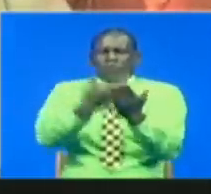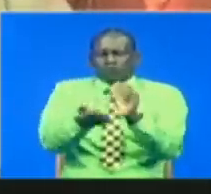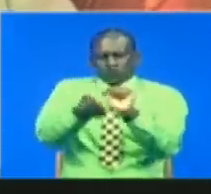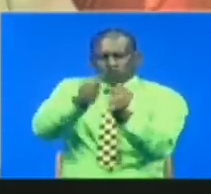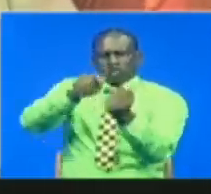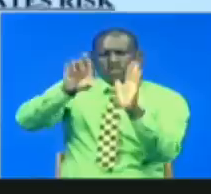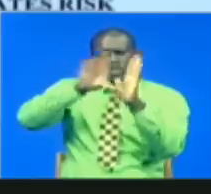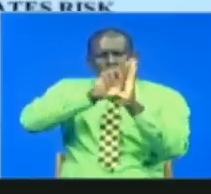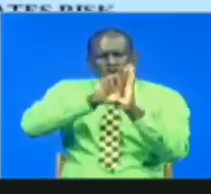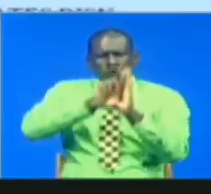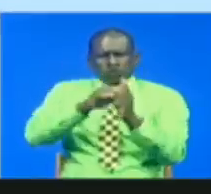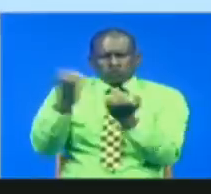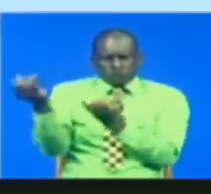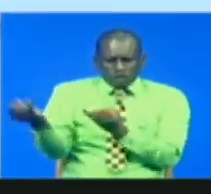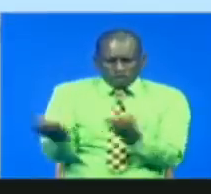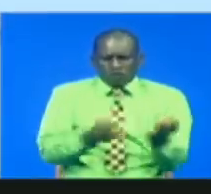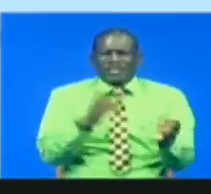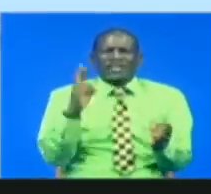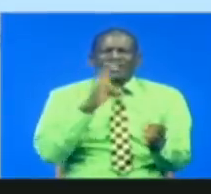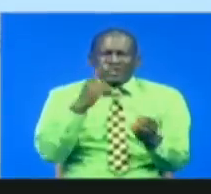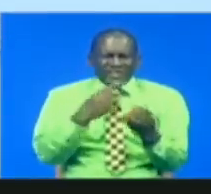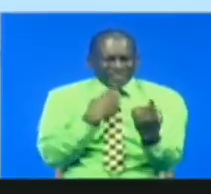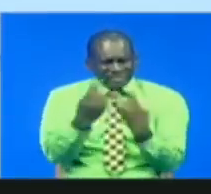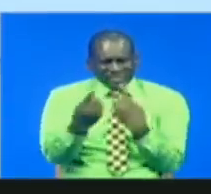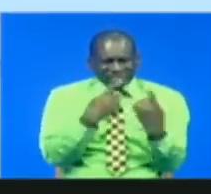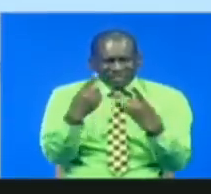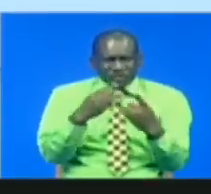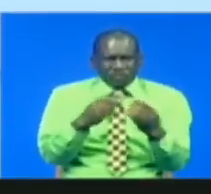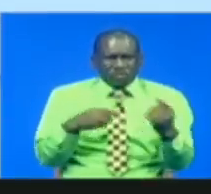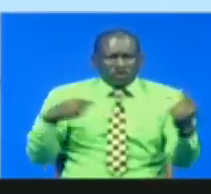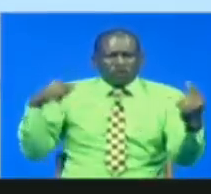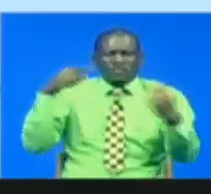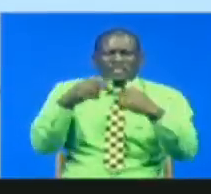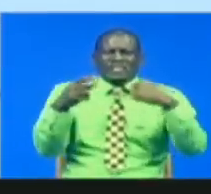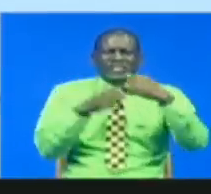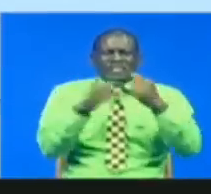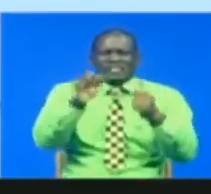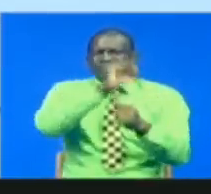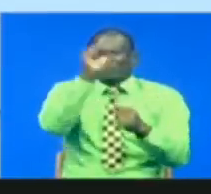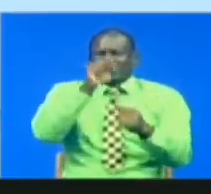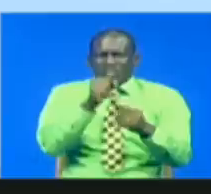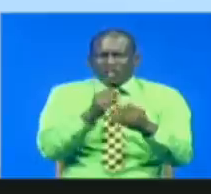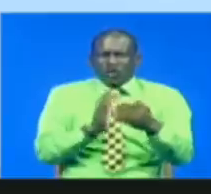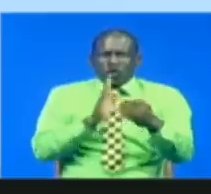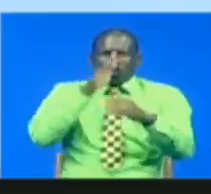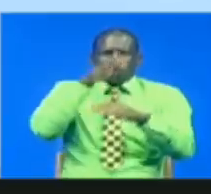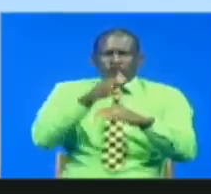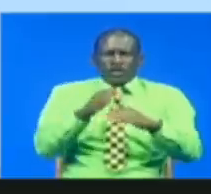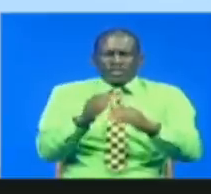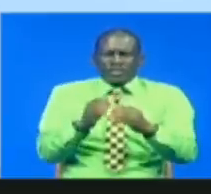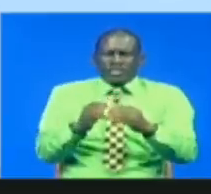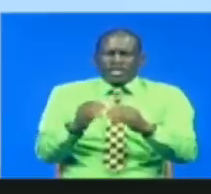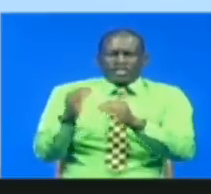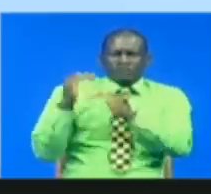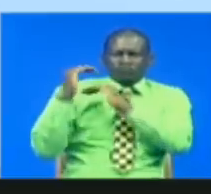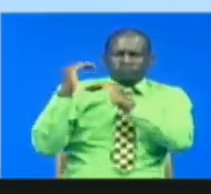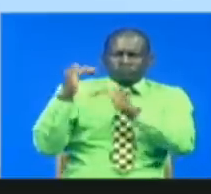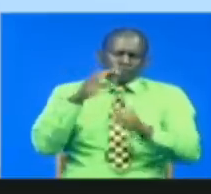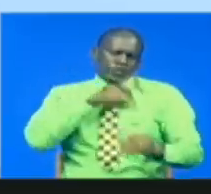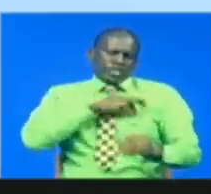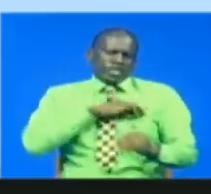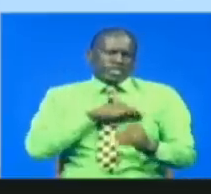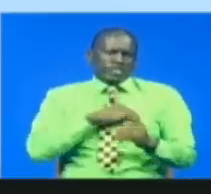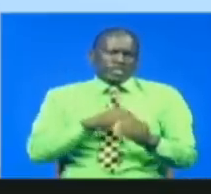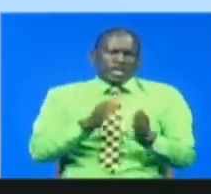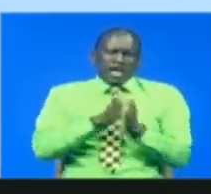law to introduce a risk negotiation window of up to 6 percentage points above the prescribed ceiling, a move he says should address